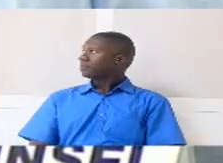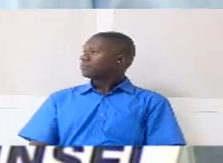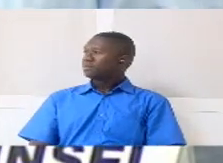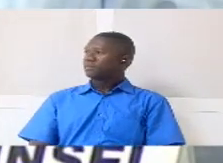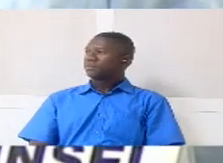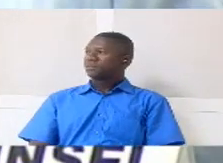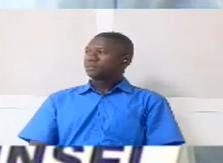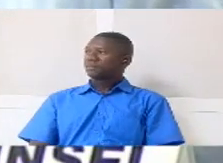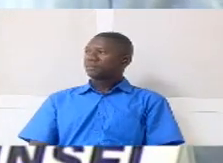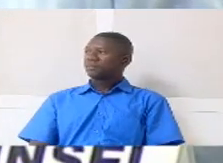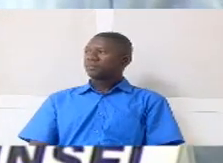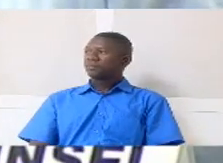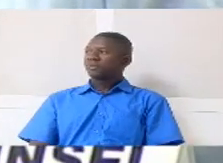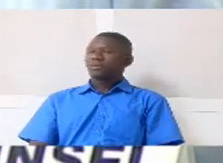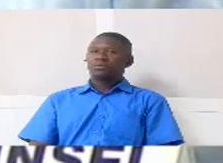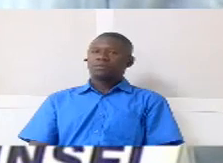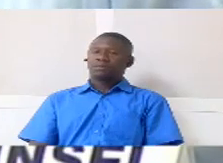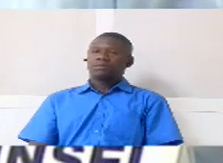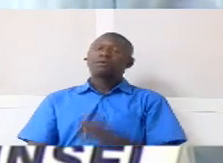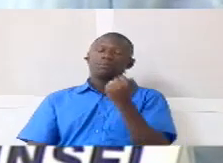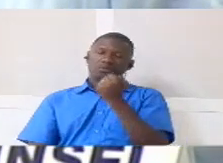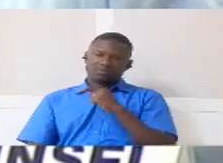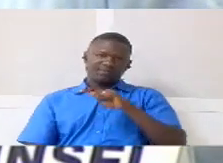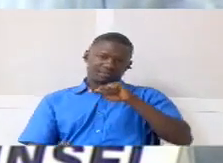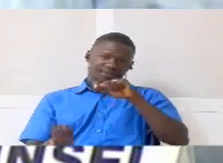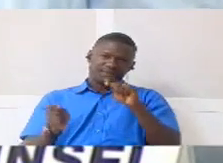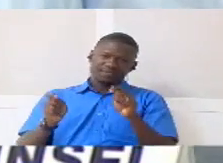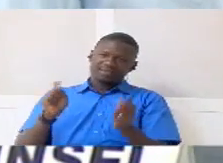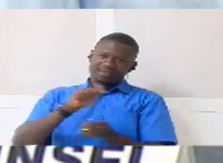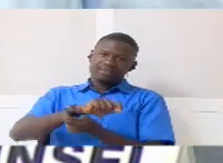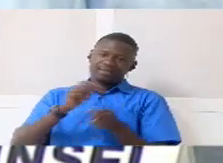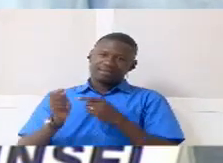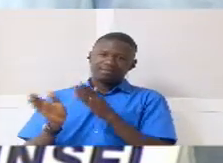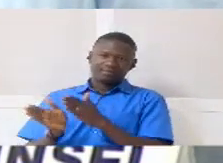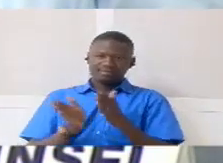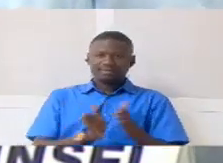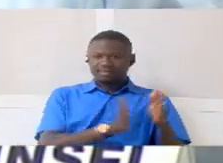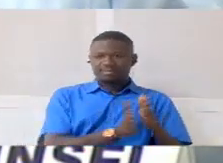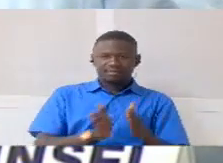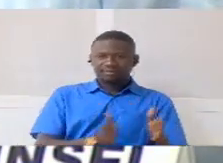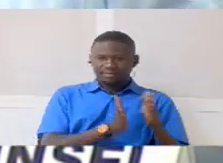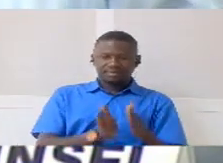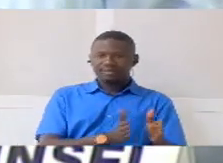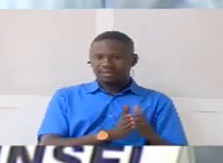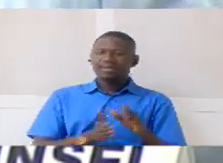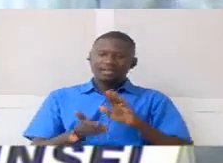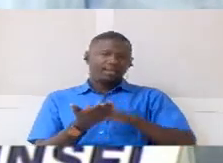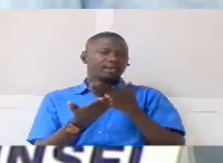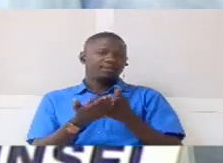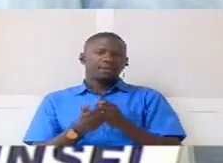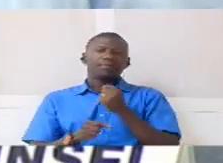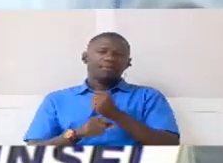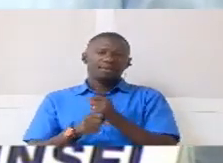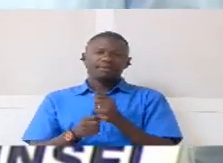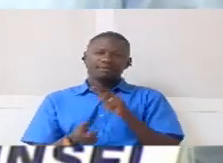Well, because of the change in our arrangements, the interpreters are making the adjustments. So we